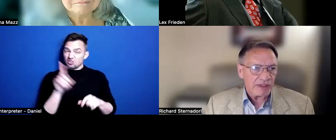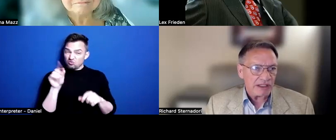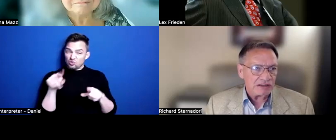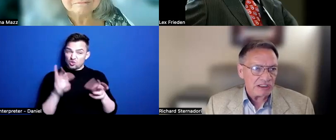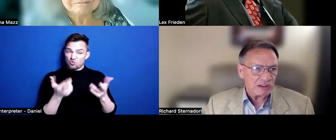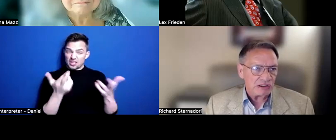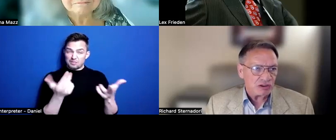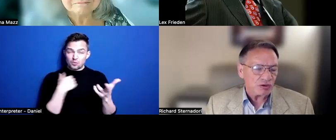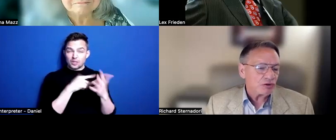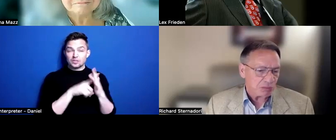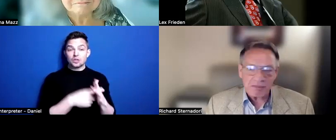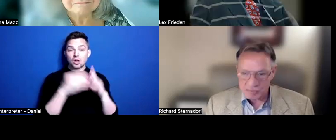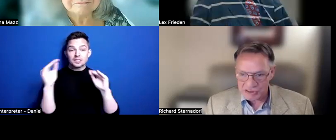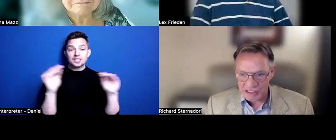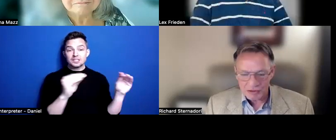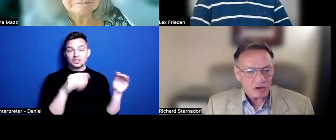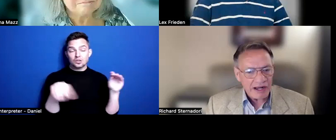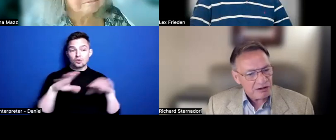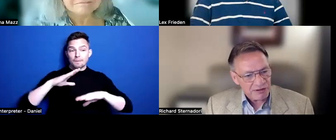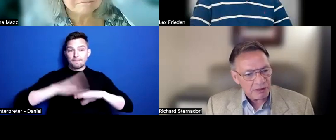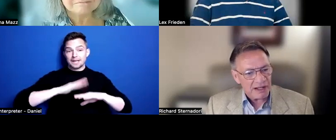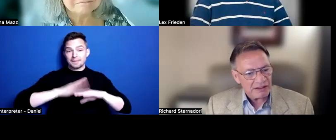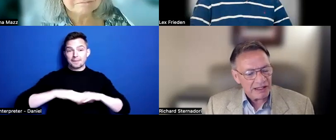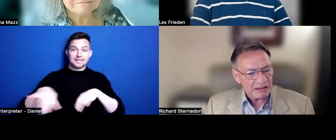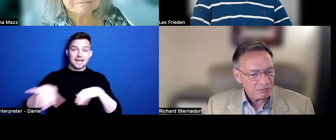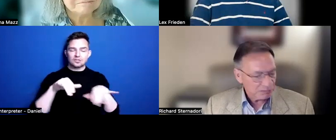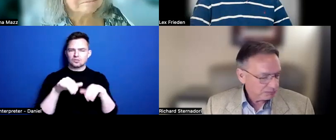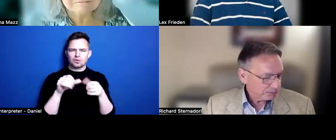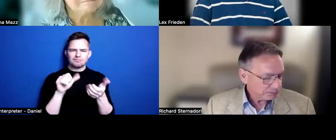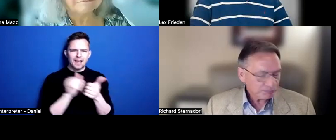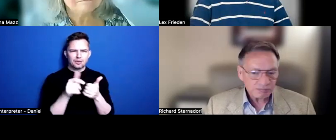we begin teaching to those minimum standards, or how do you feel about